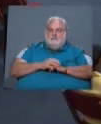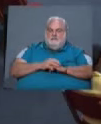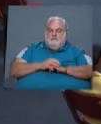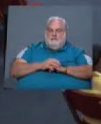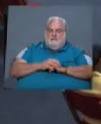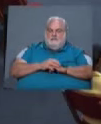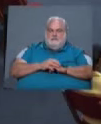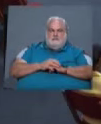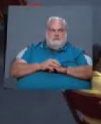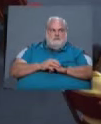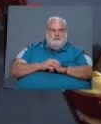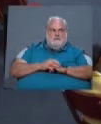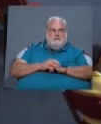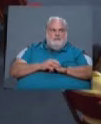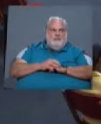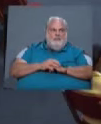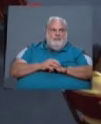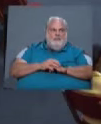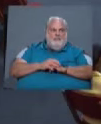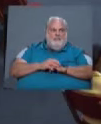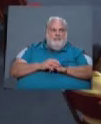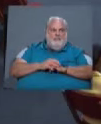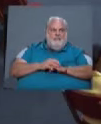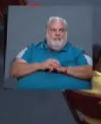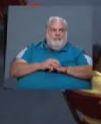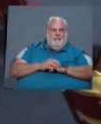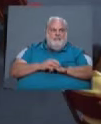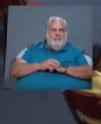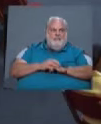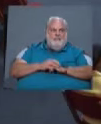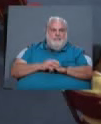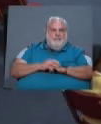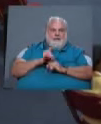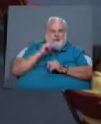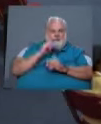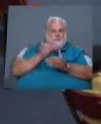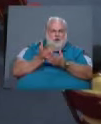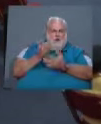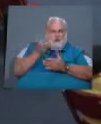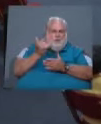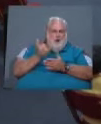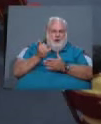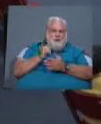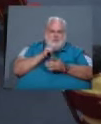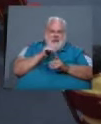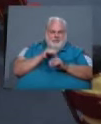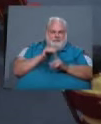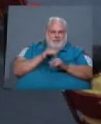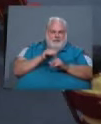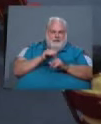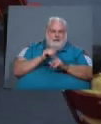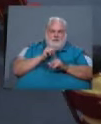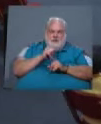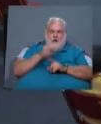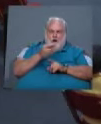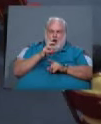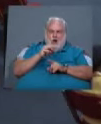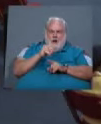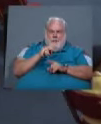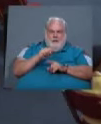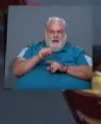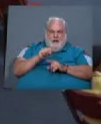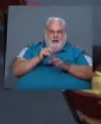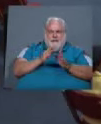Mr. Moore? I just wanted to ask Vice him. Mayor, Bruce, I just wanted him to verify why he did not, because it was not Irma Hendricks' responsibility.